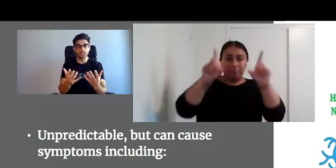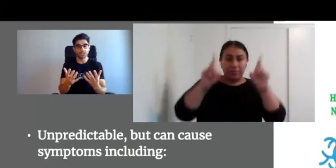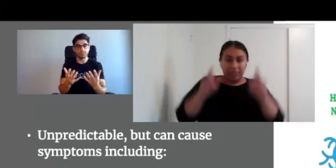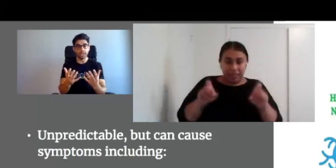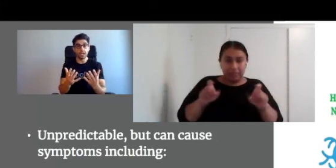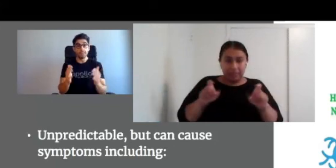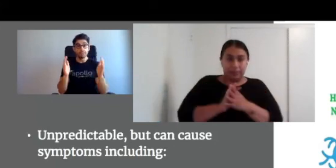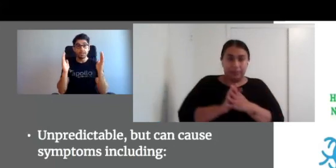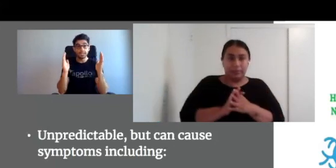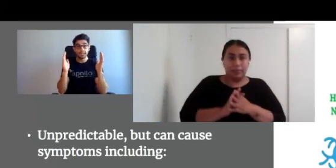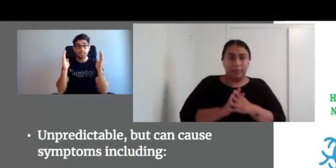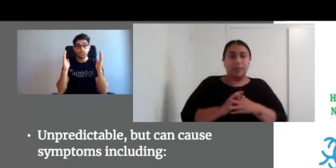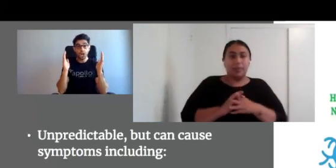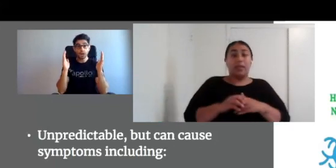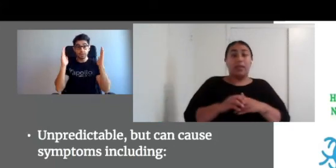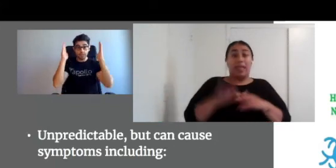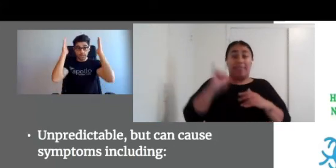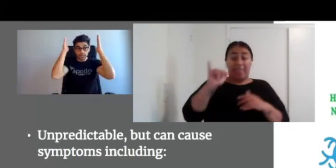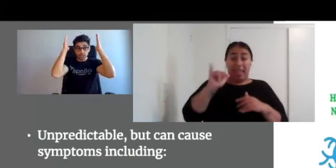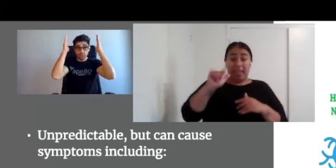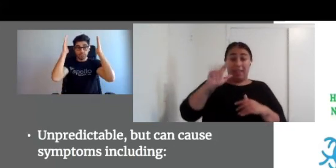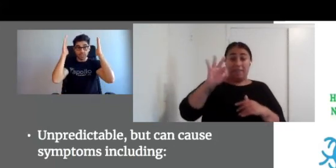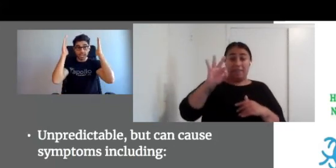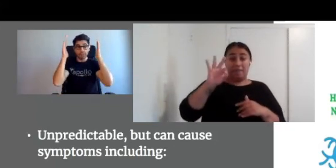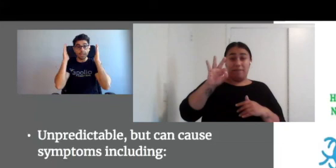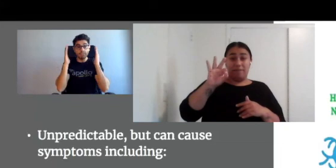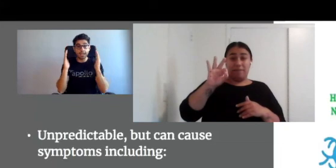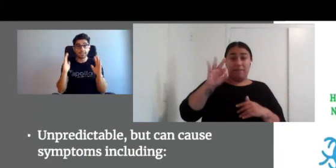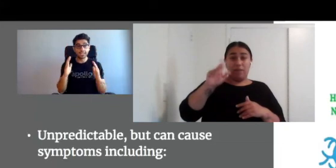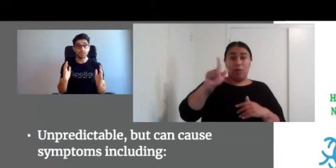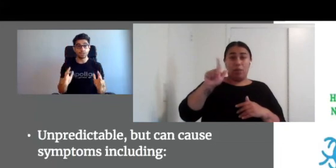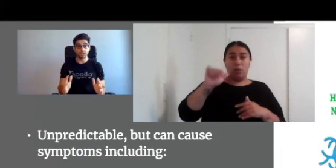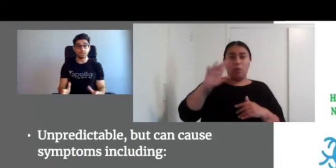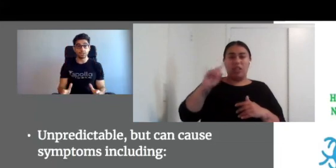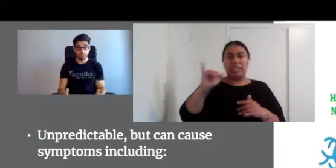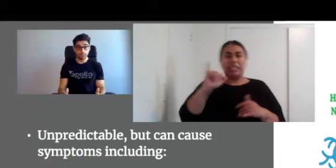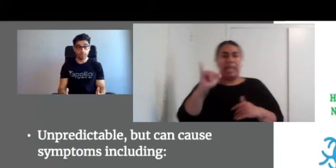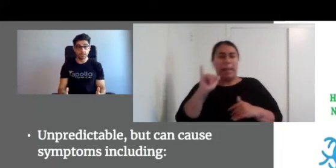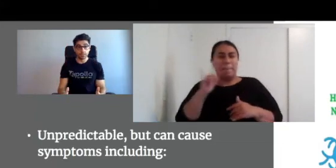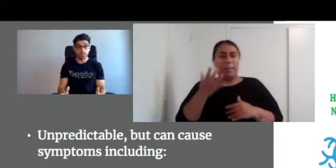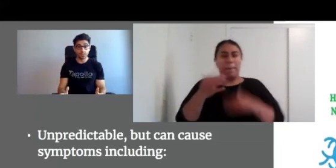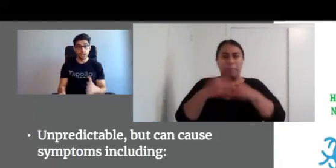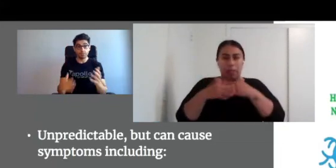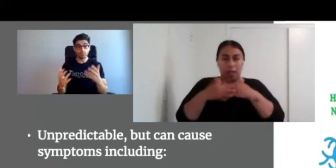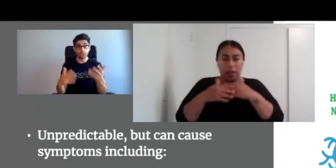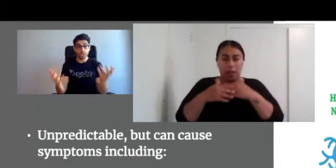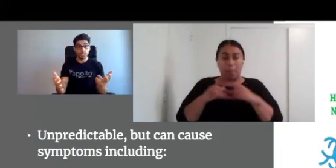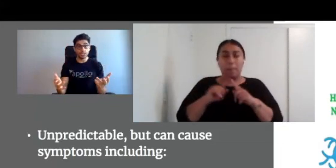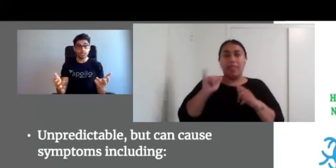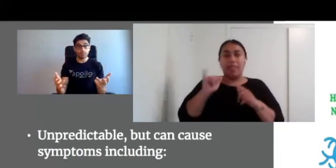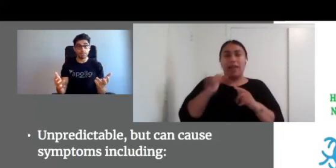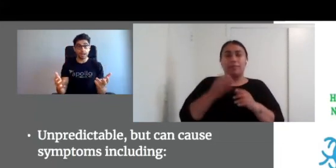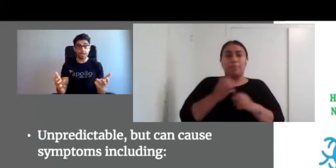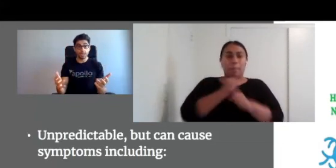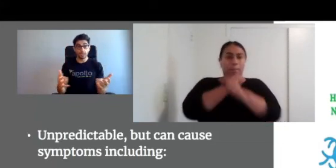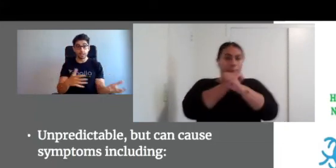in composition to blood, but its job is to protect from impact the central nervous system. And of course, it